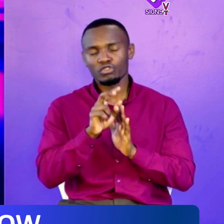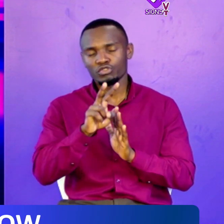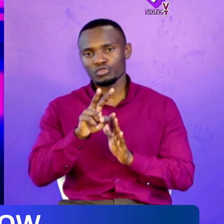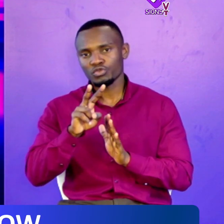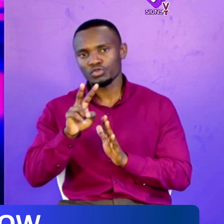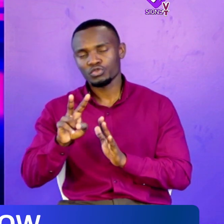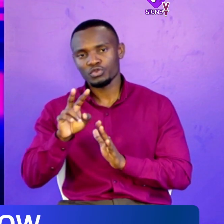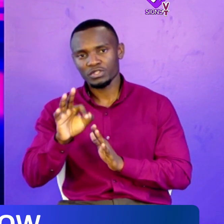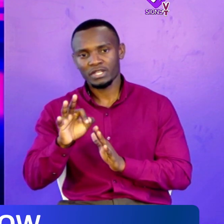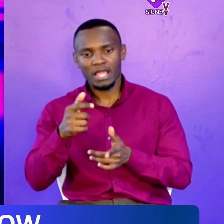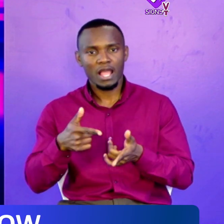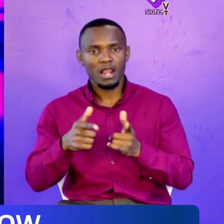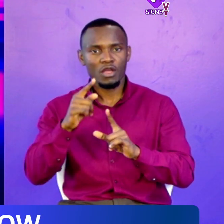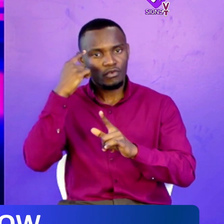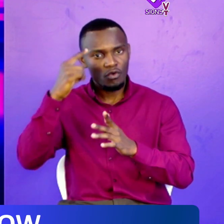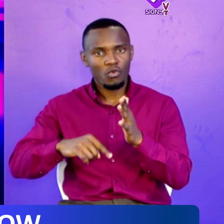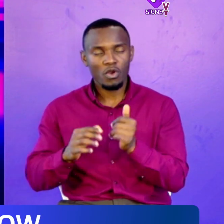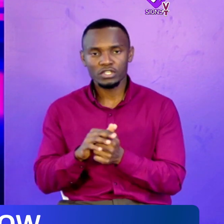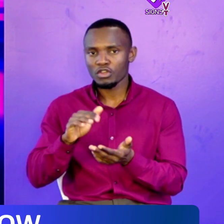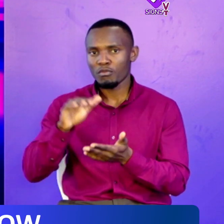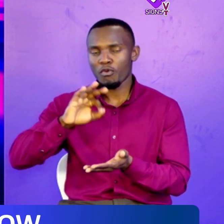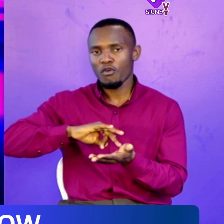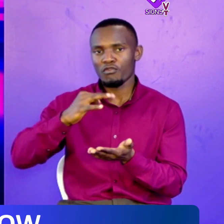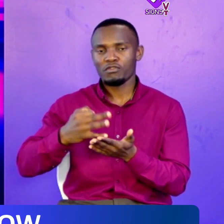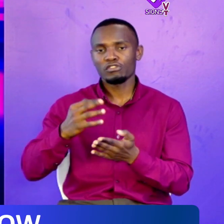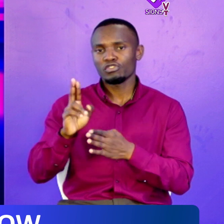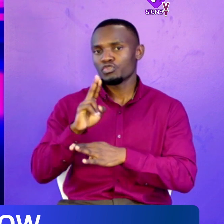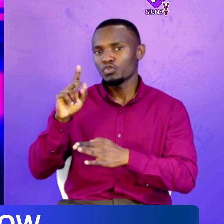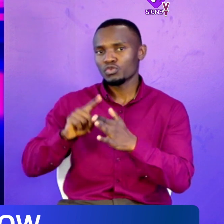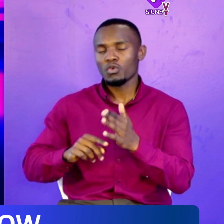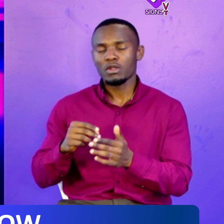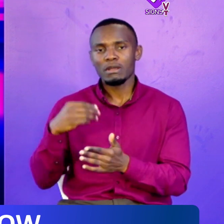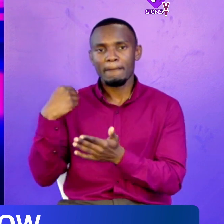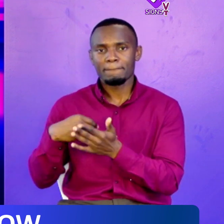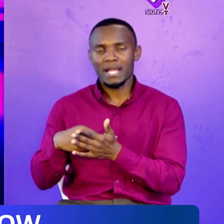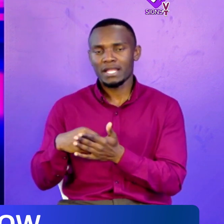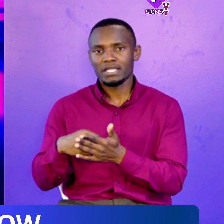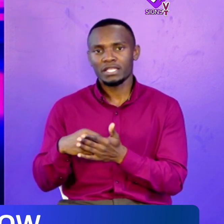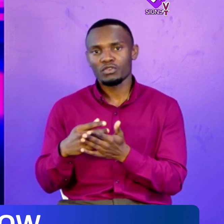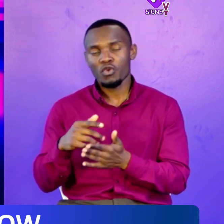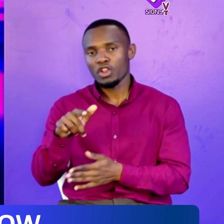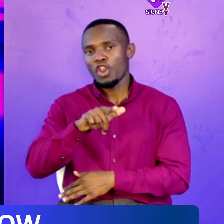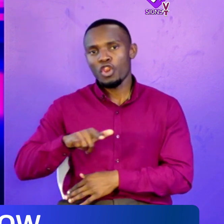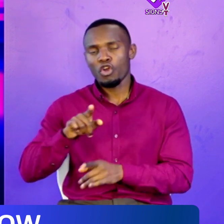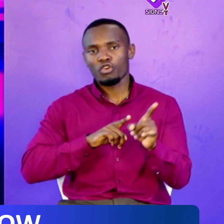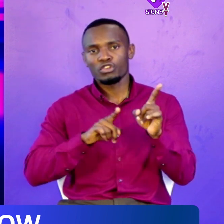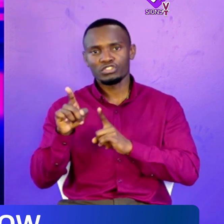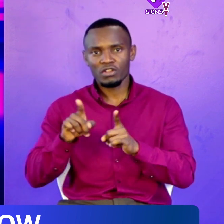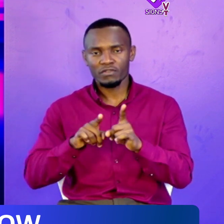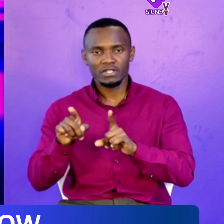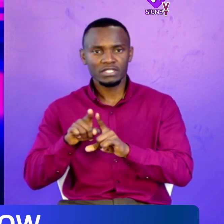additional funding in extraordinary circumstances, splashed the millions on domestic travel, hospitality, supplies, and